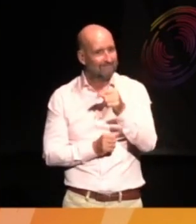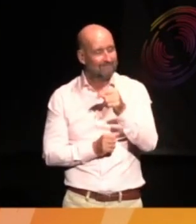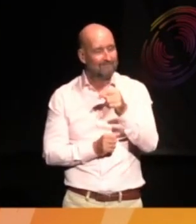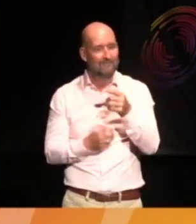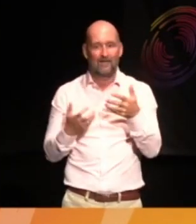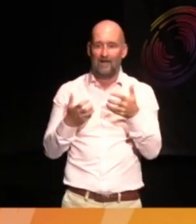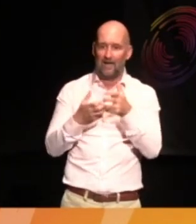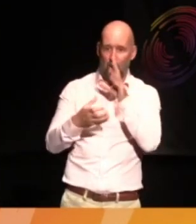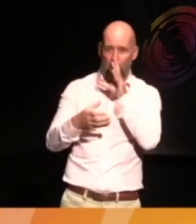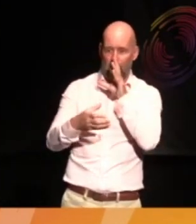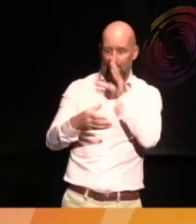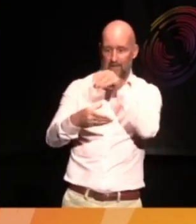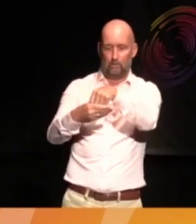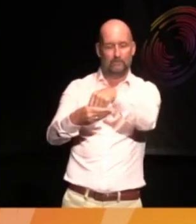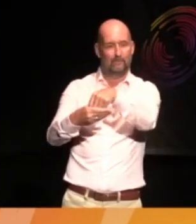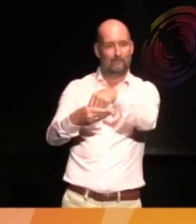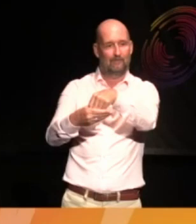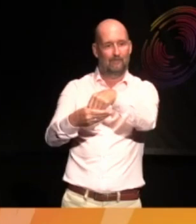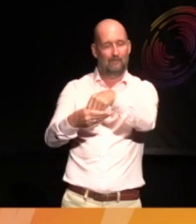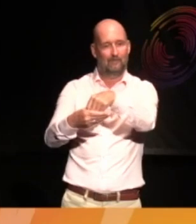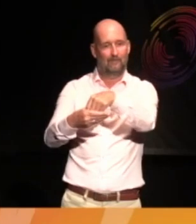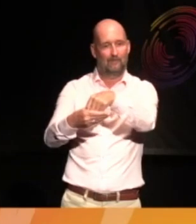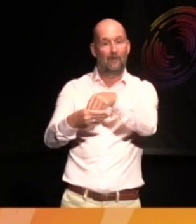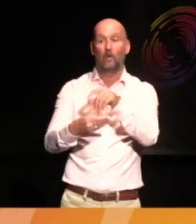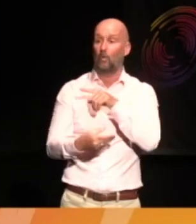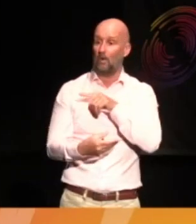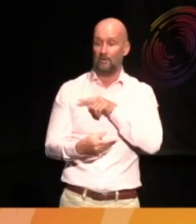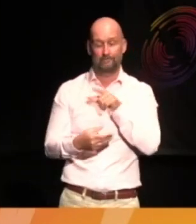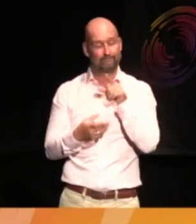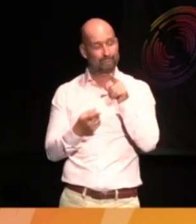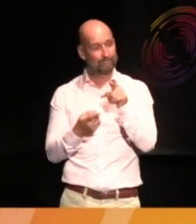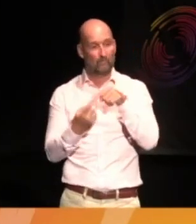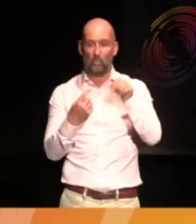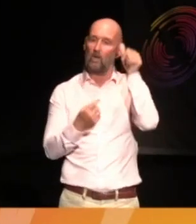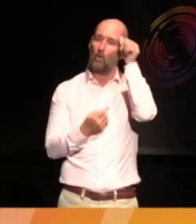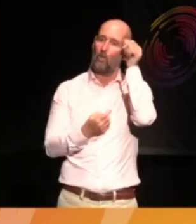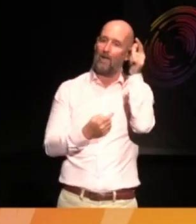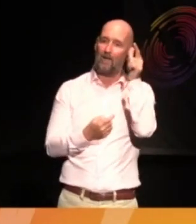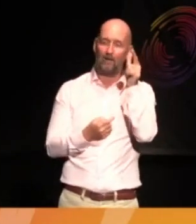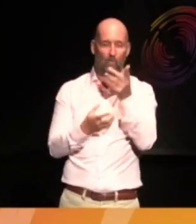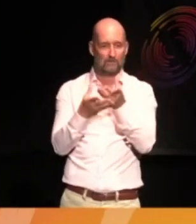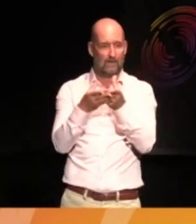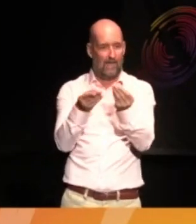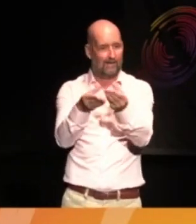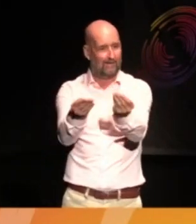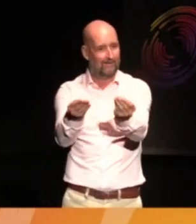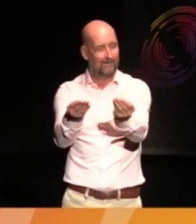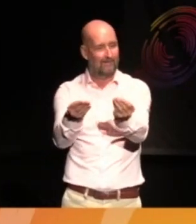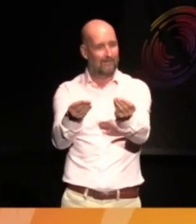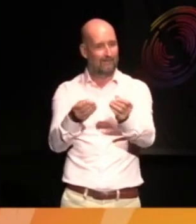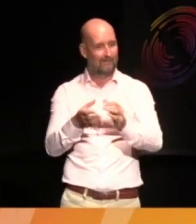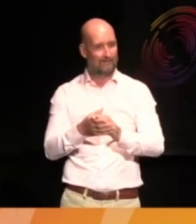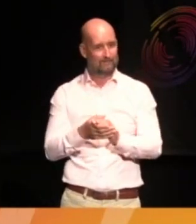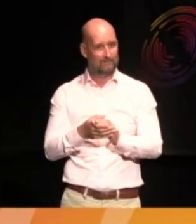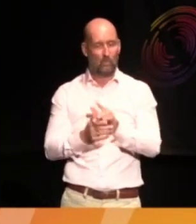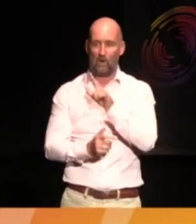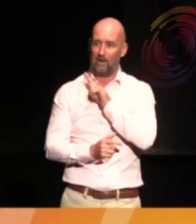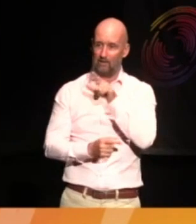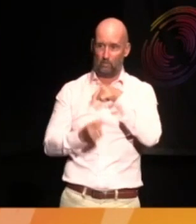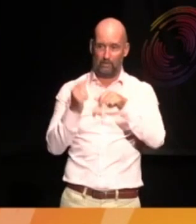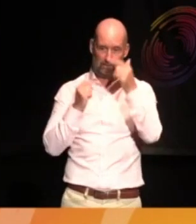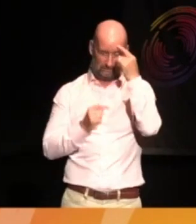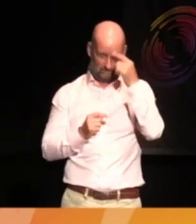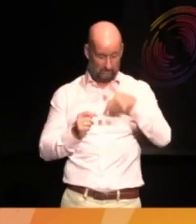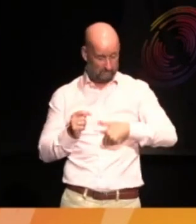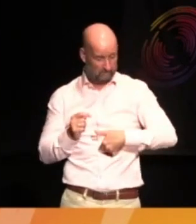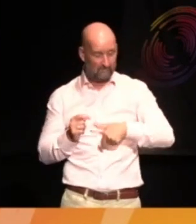at inclusivity, because they're very aware of the things that are lacking, but they're like, there's an ingenuity in there that, you know, we will be able